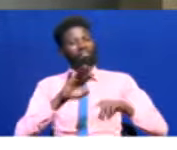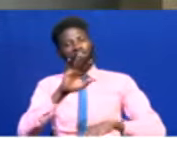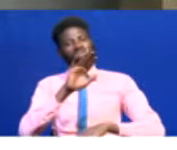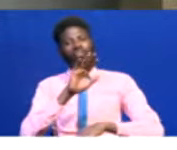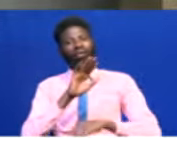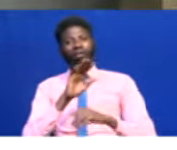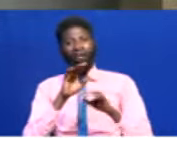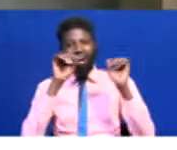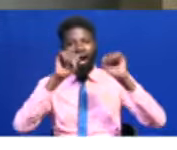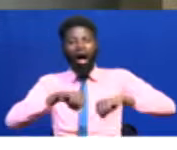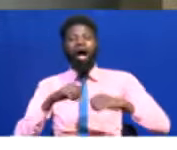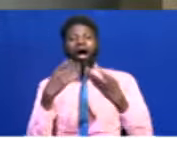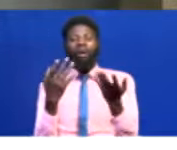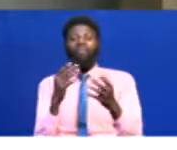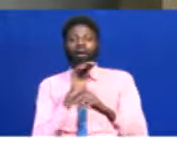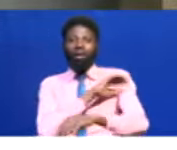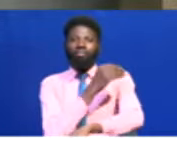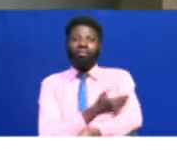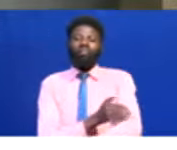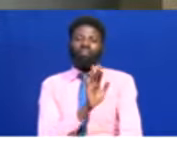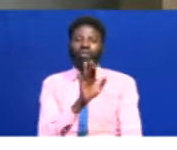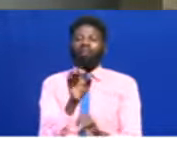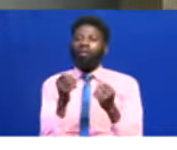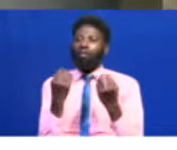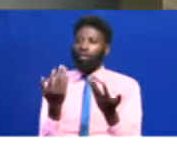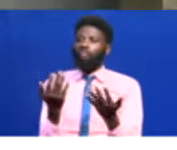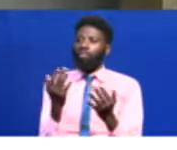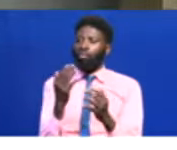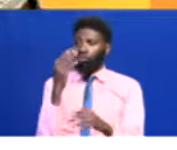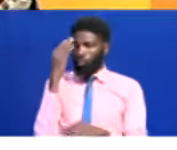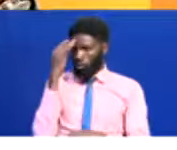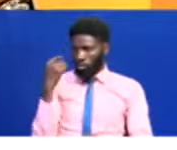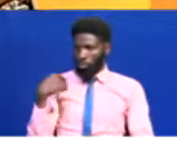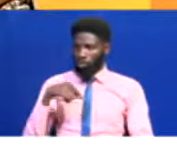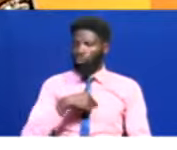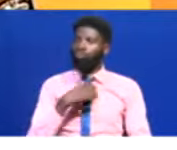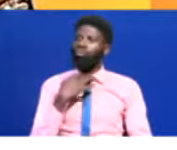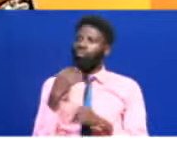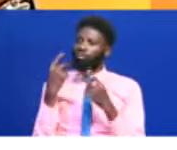know, because we want to see projects